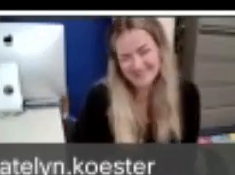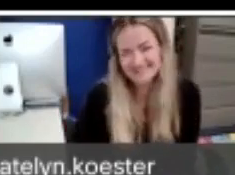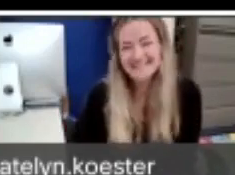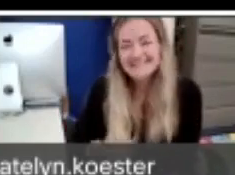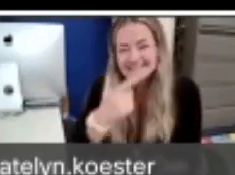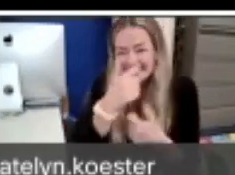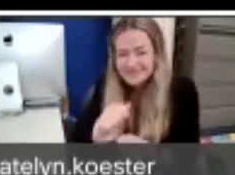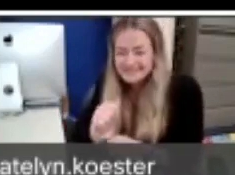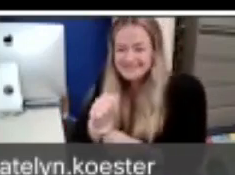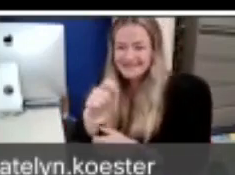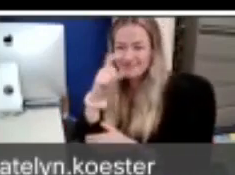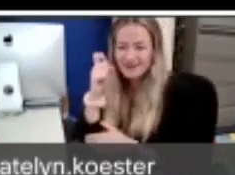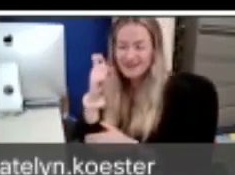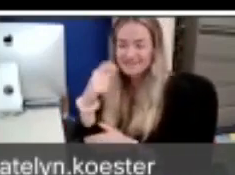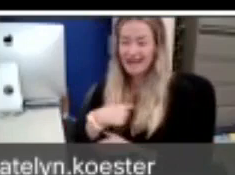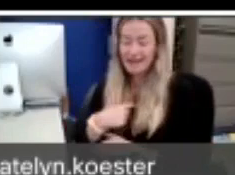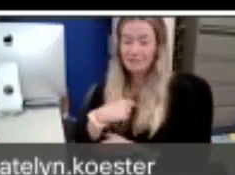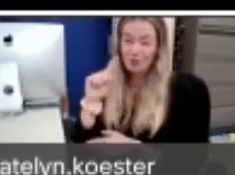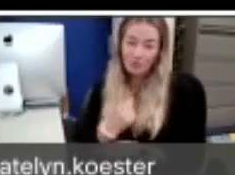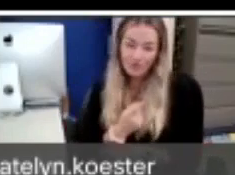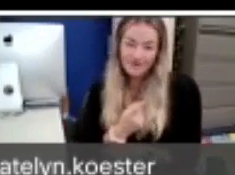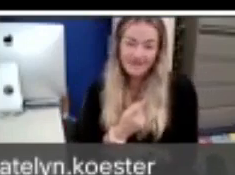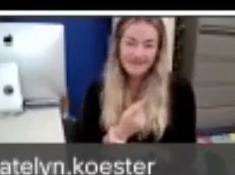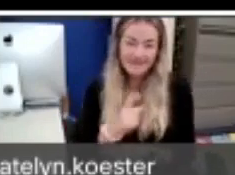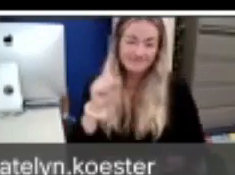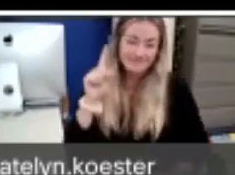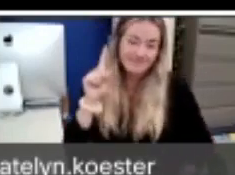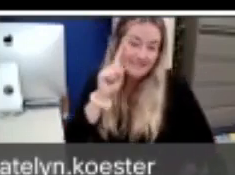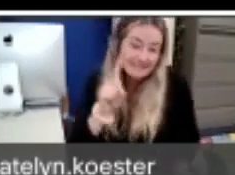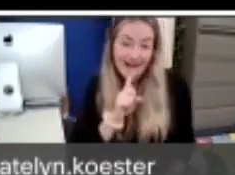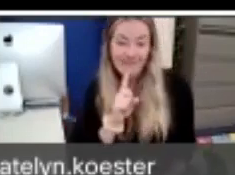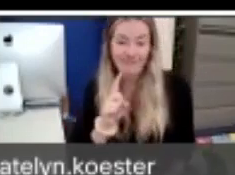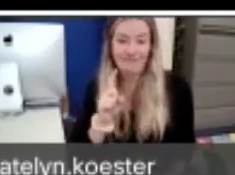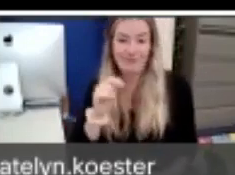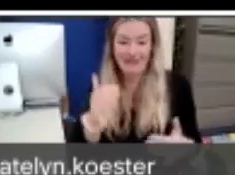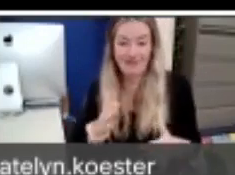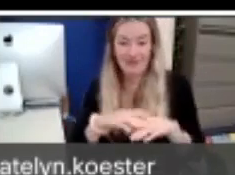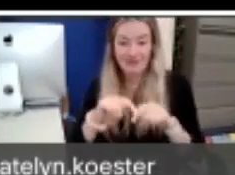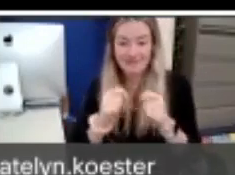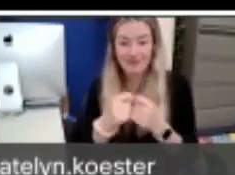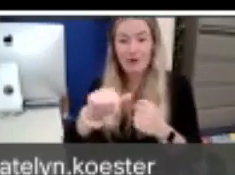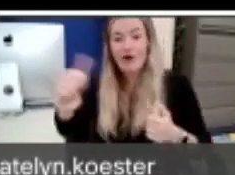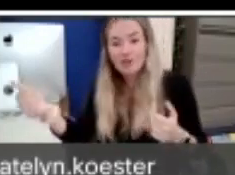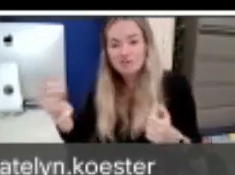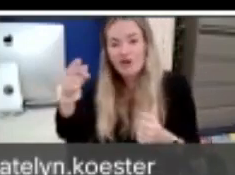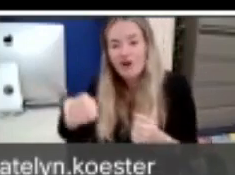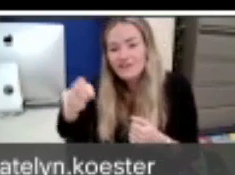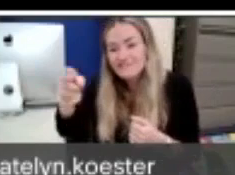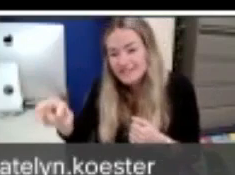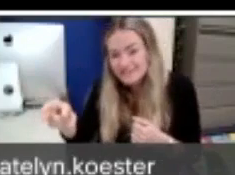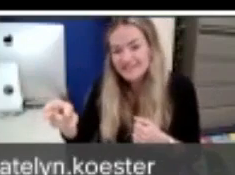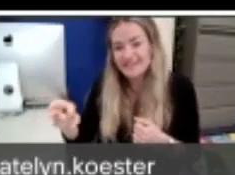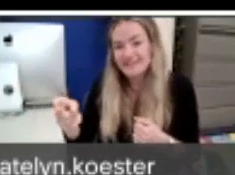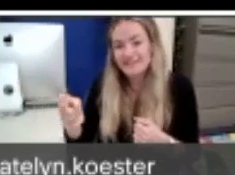Yeah, thank you. It's interesting, right? Because I'm the only deaf